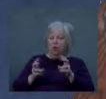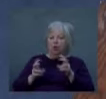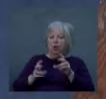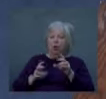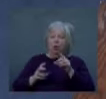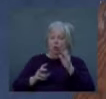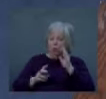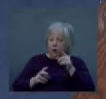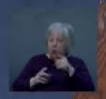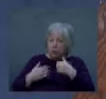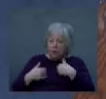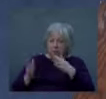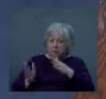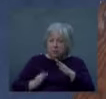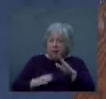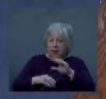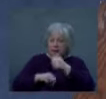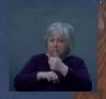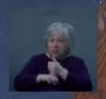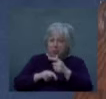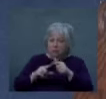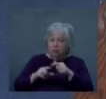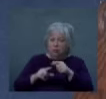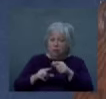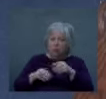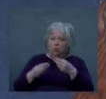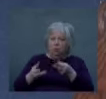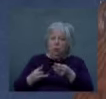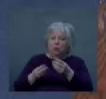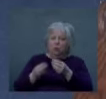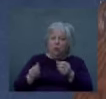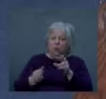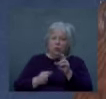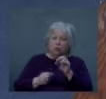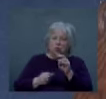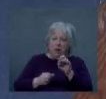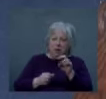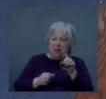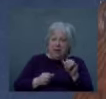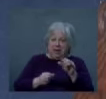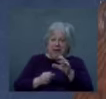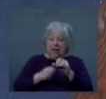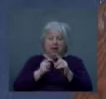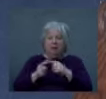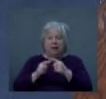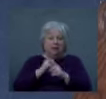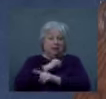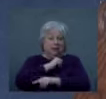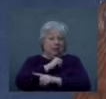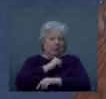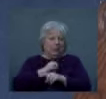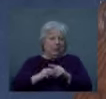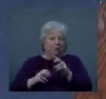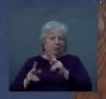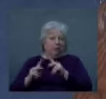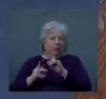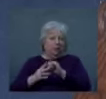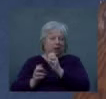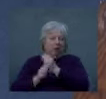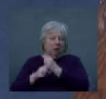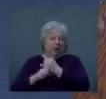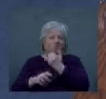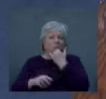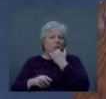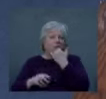you have a plan in place to remedy and then discipline the ones that create the wrongful